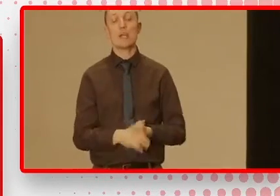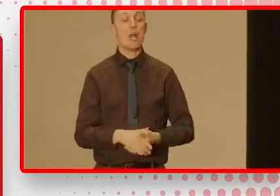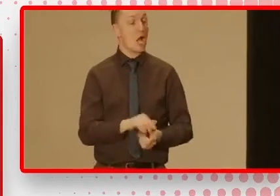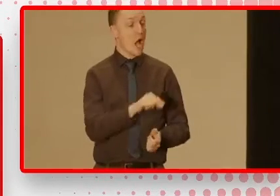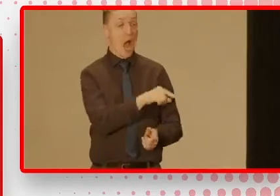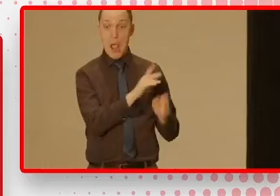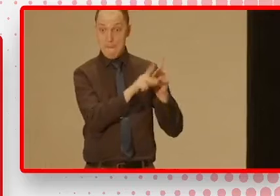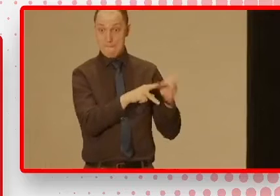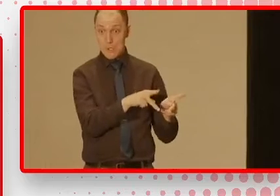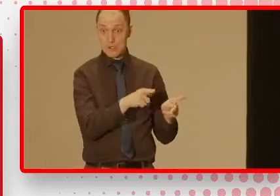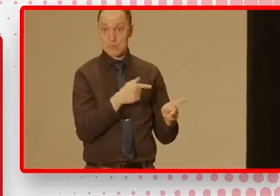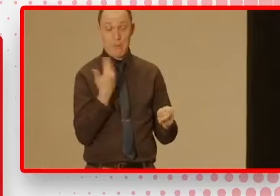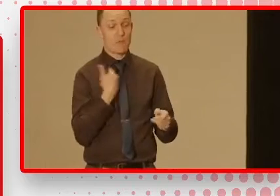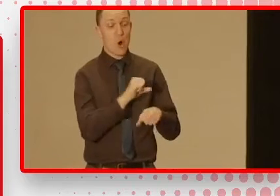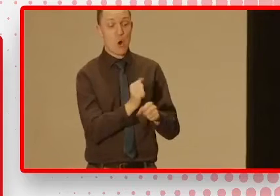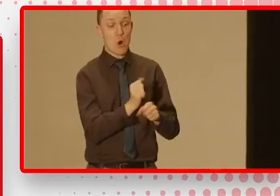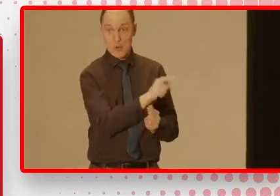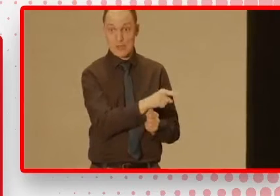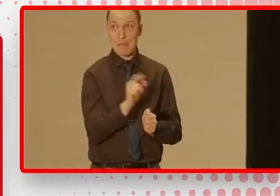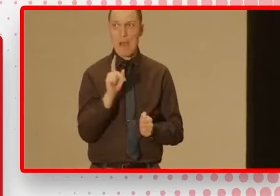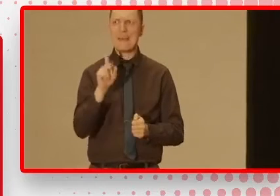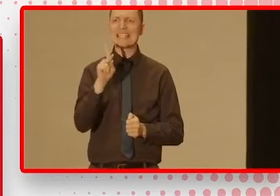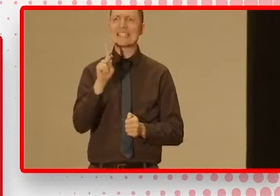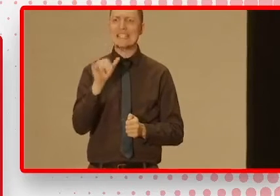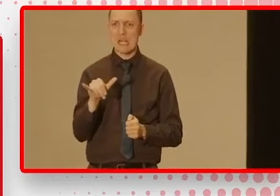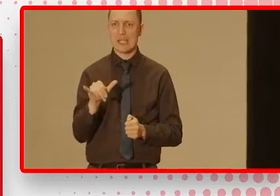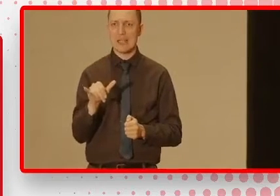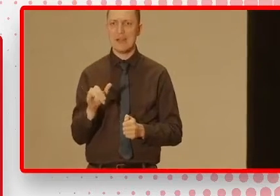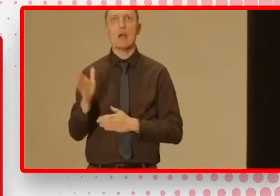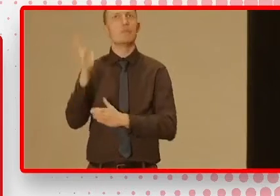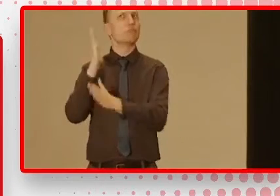in Kentucky, and I was a brand new counselor, folks.